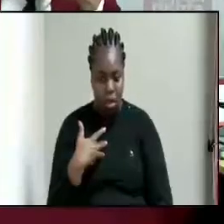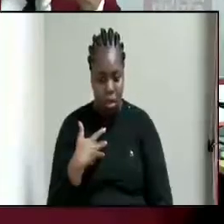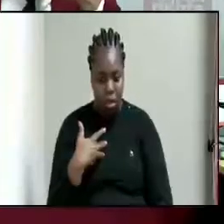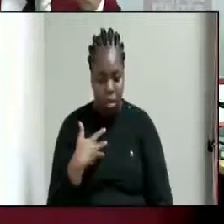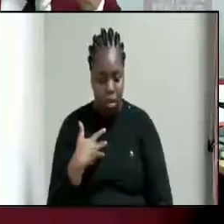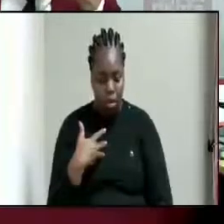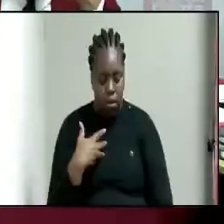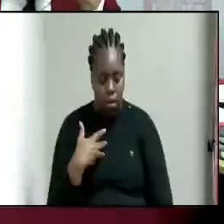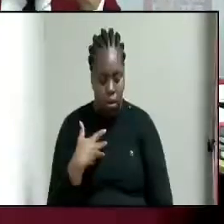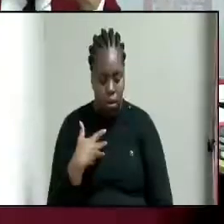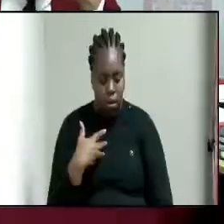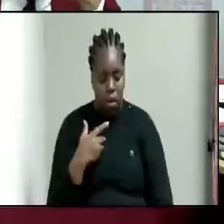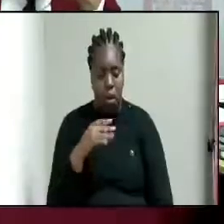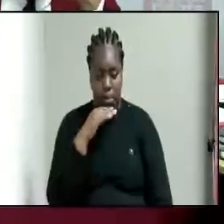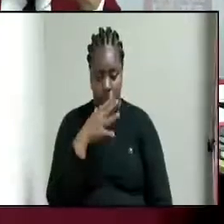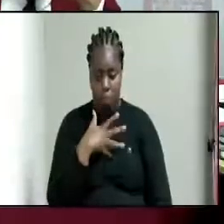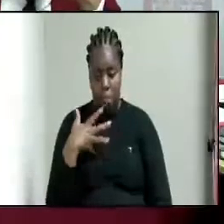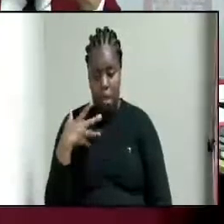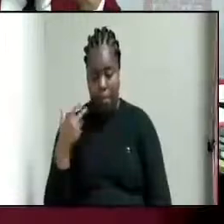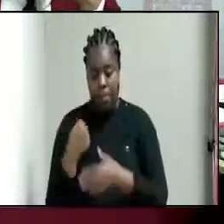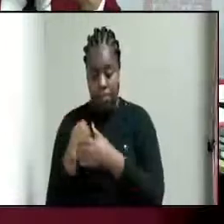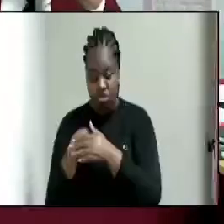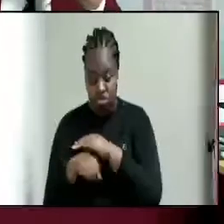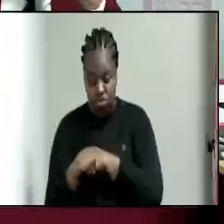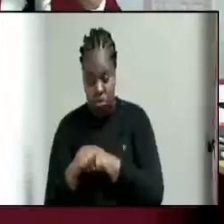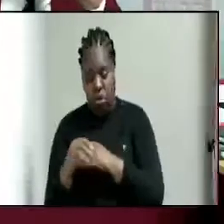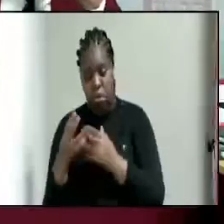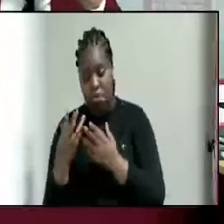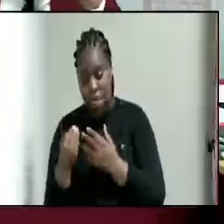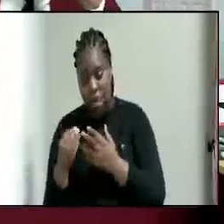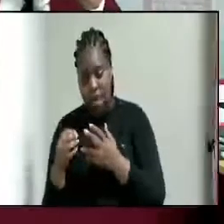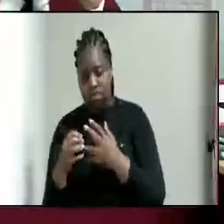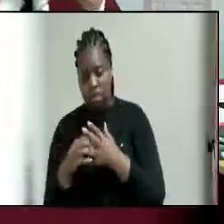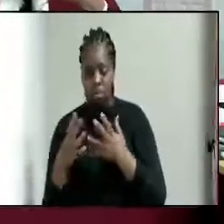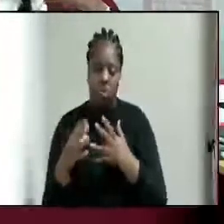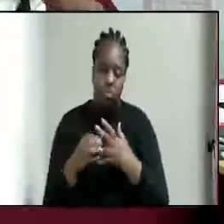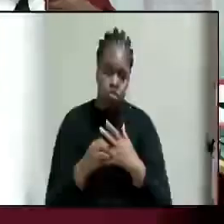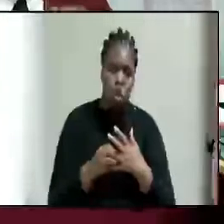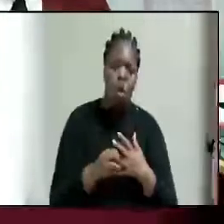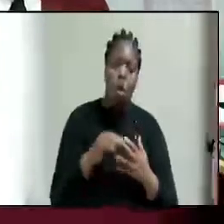entitled to hold acceptable for that?